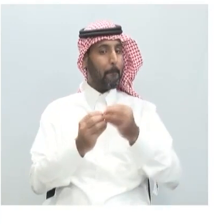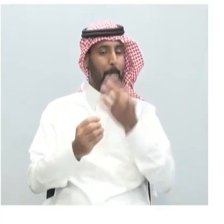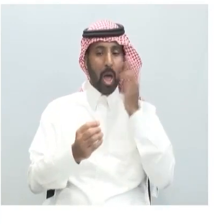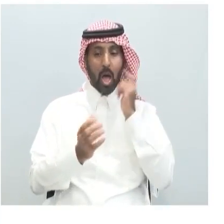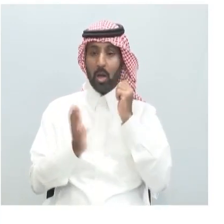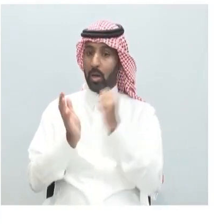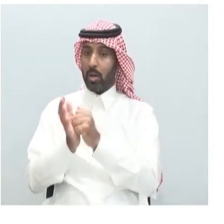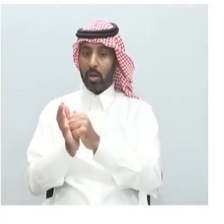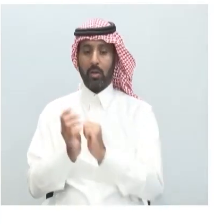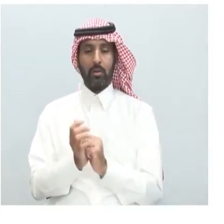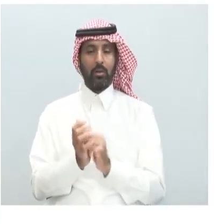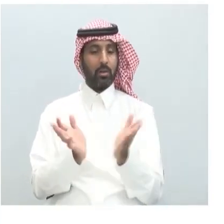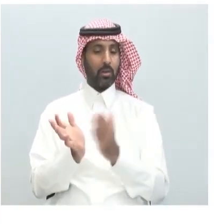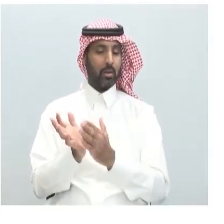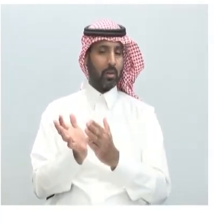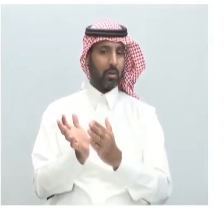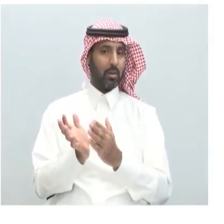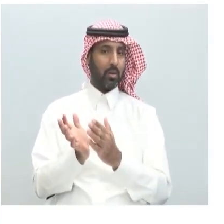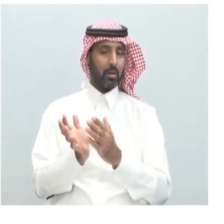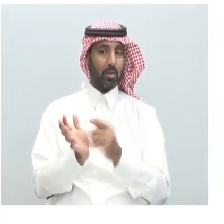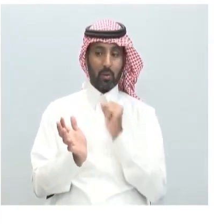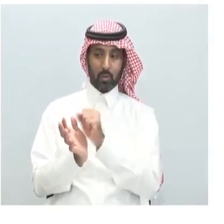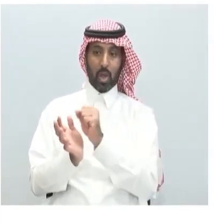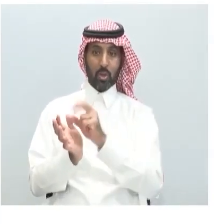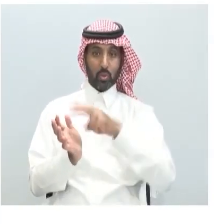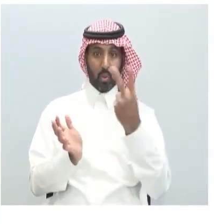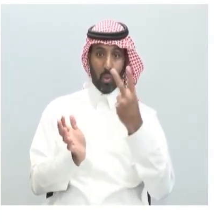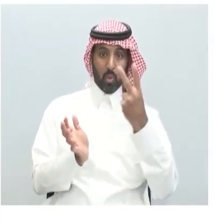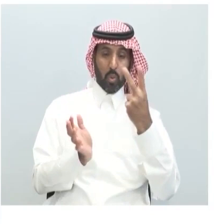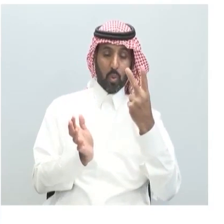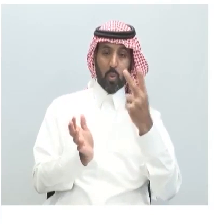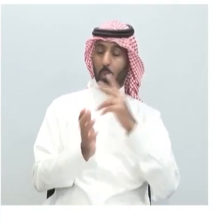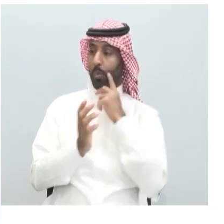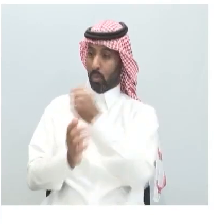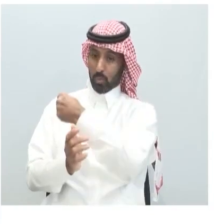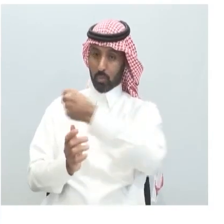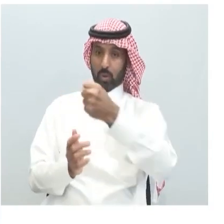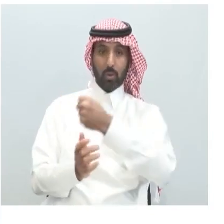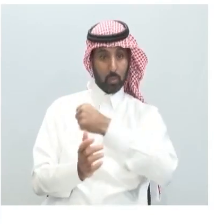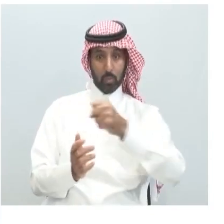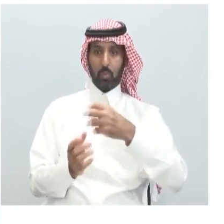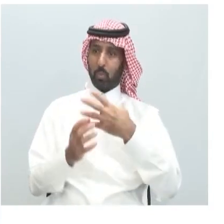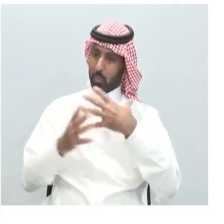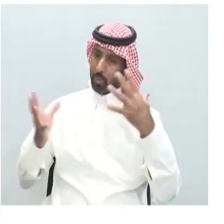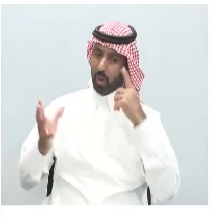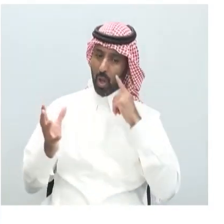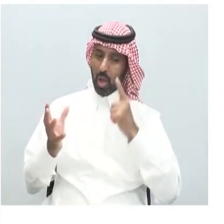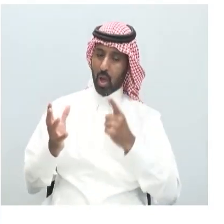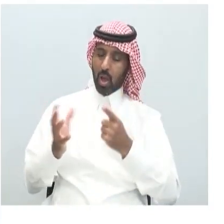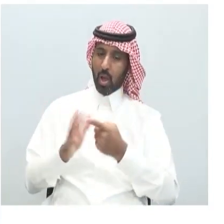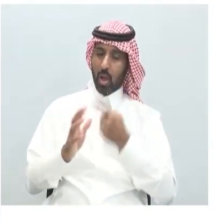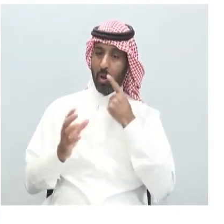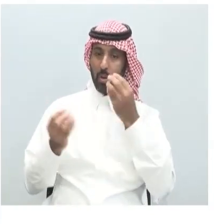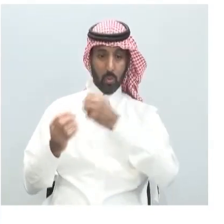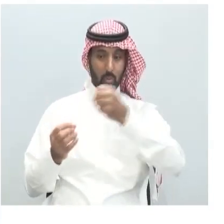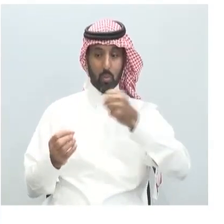house. And also, it has too many windows. This is my opinion. And you can say the